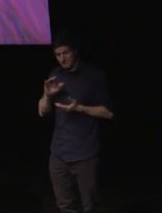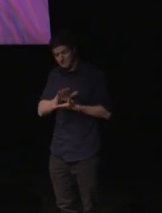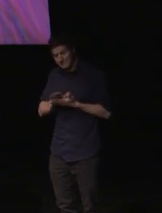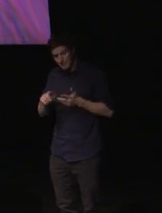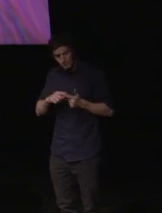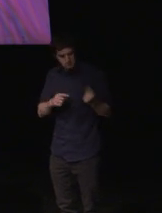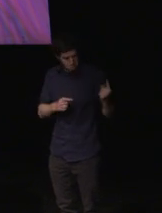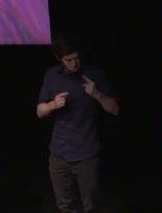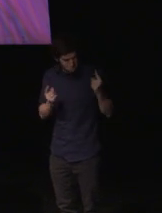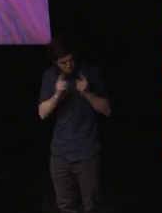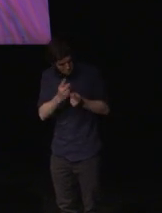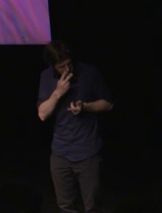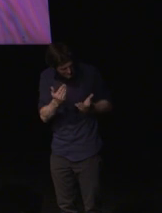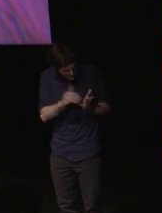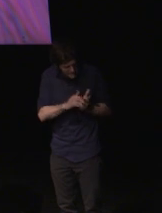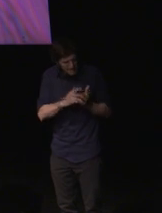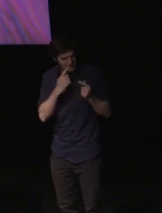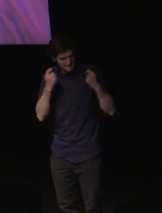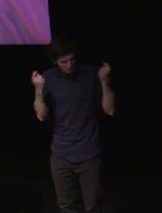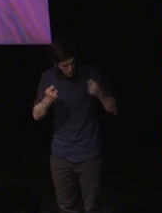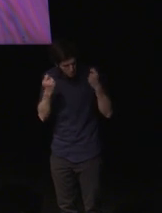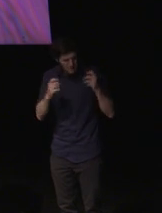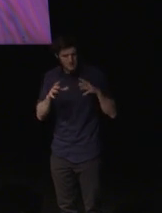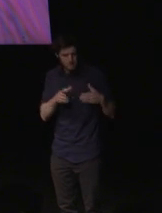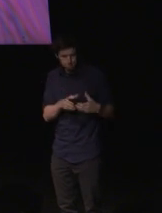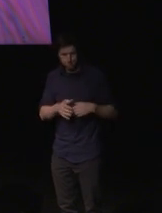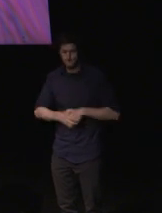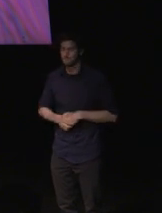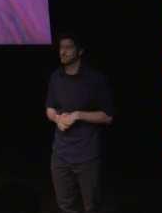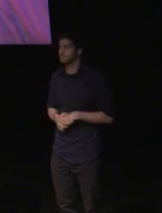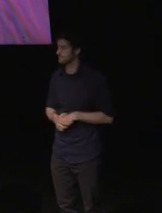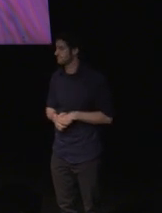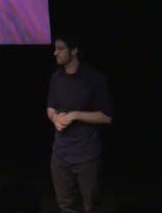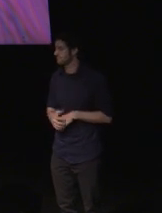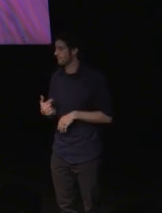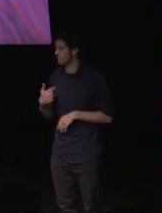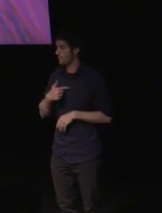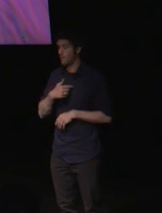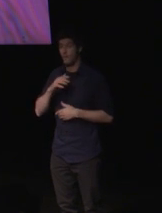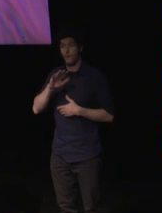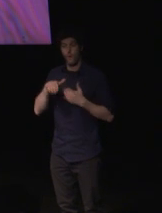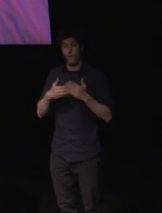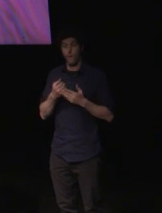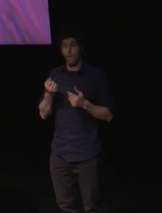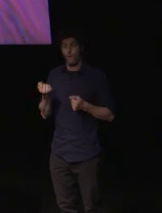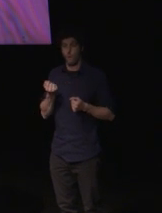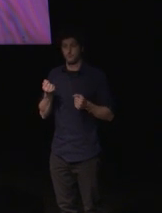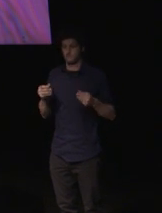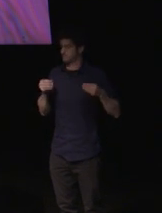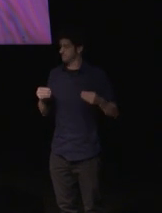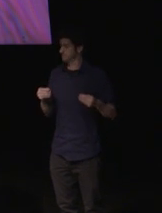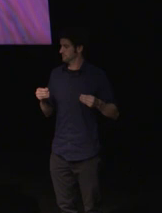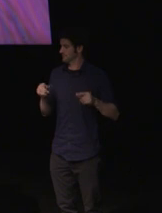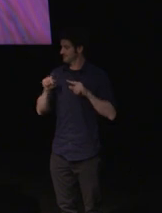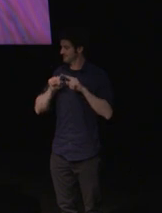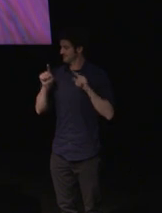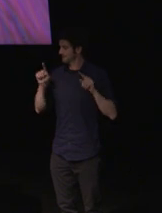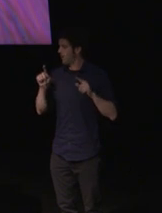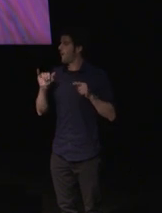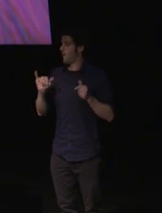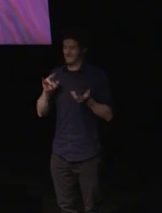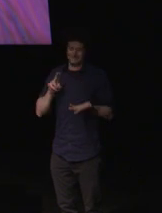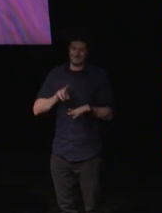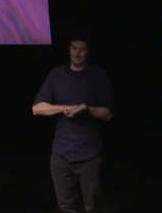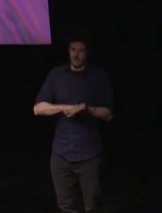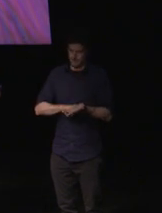celebrate, you know, with all of them. We're all holding signed controllers. Here's one kind of close up. Here's a picture